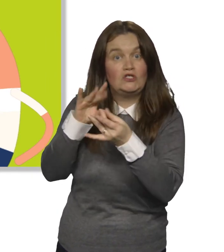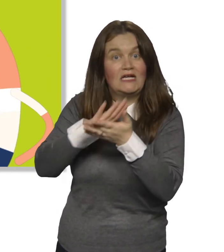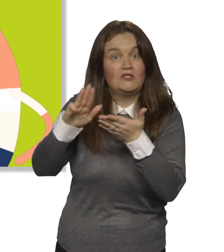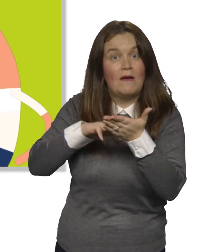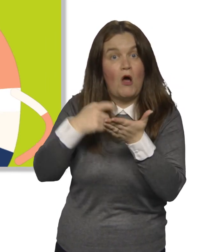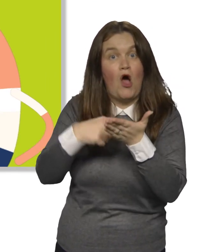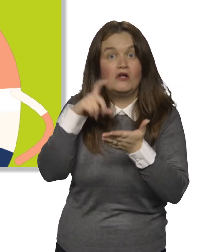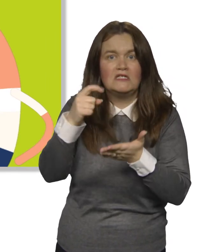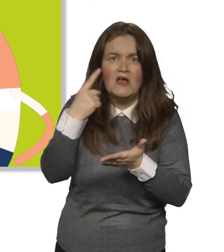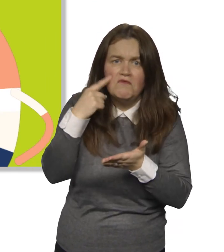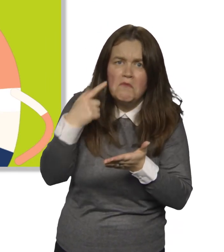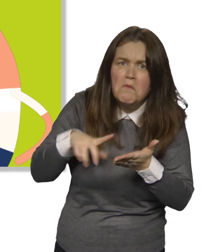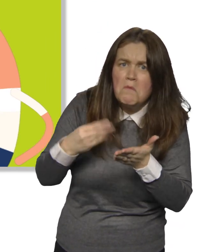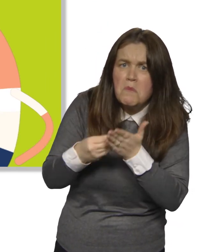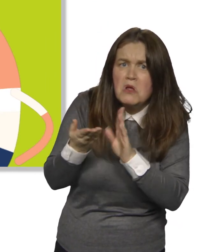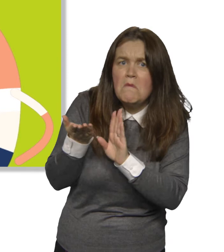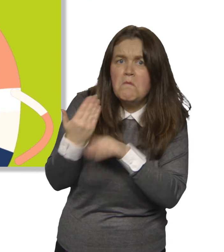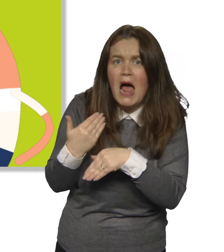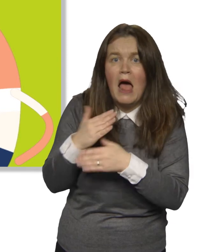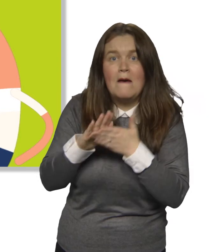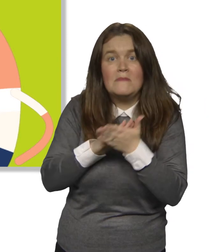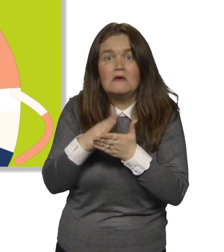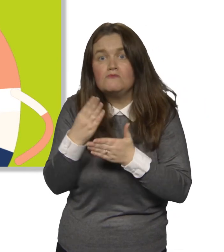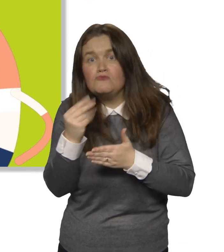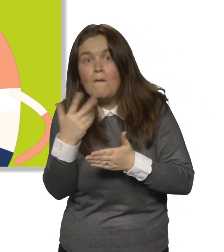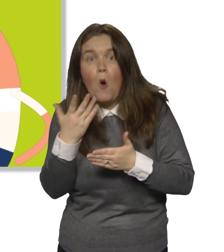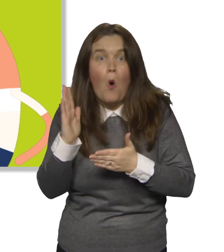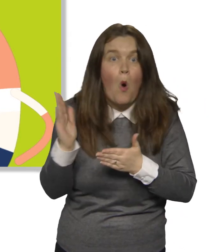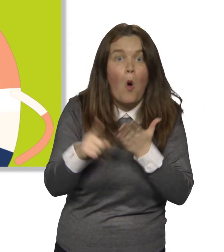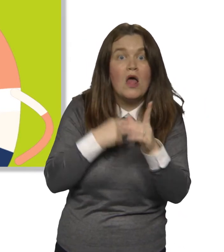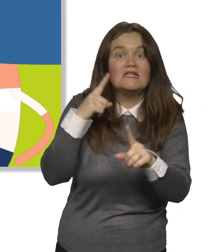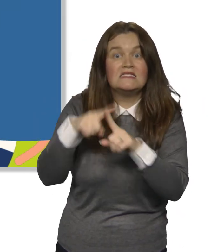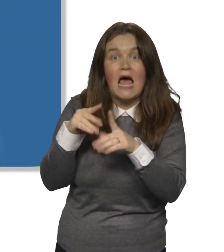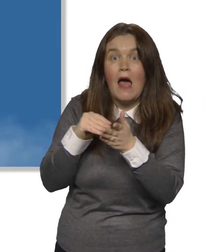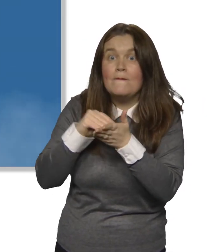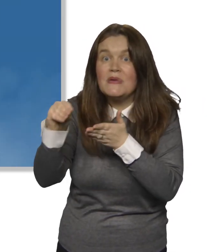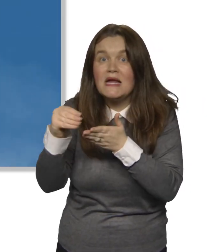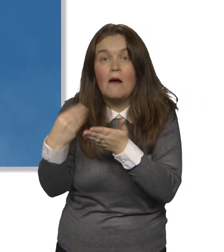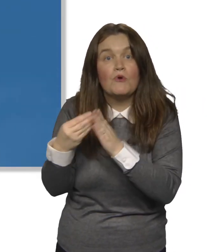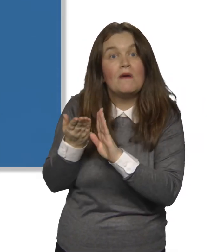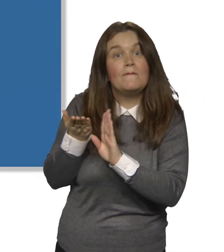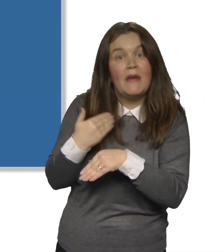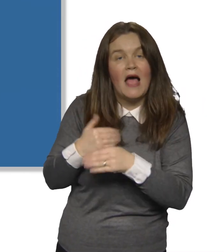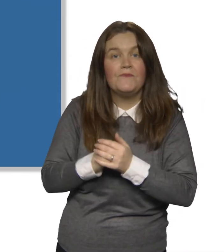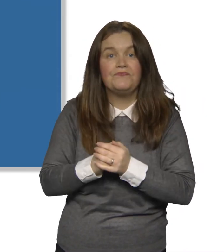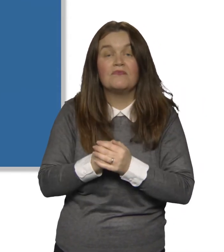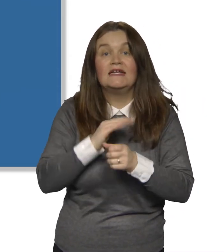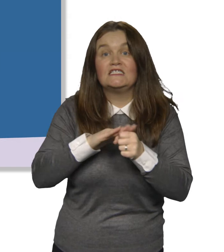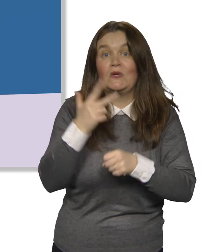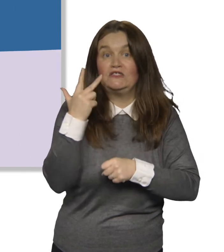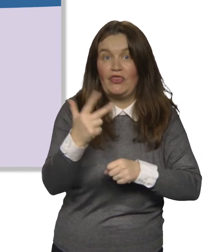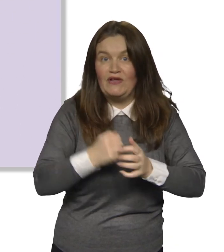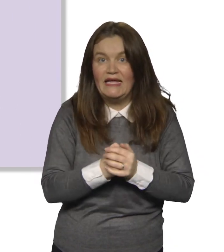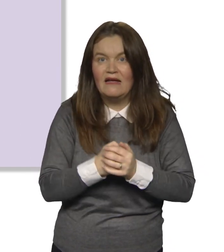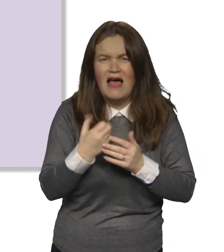HMRC to see if you're due a refund, which could mean that some or all of the tax is paid back to you. Finally, situation